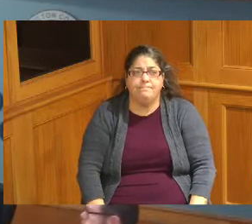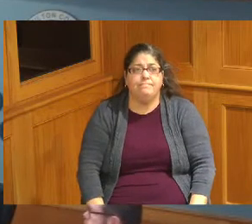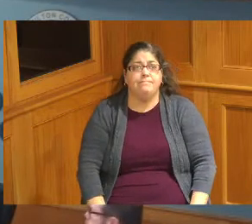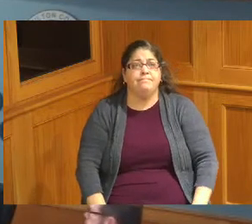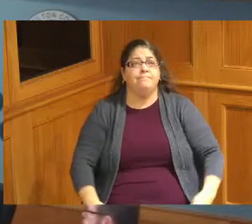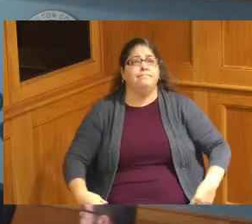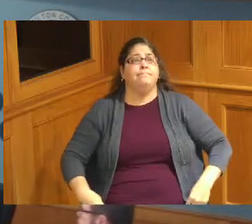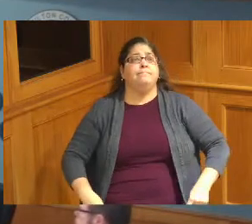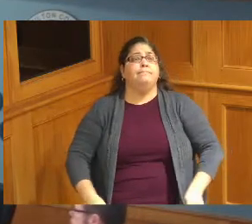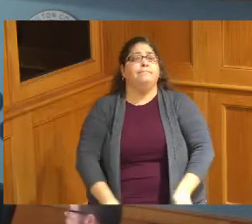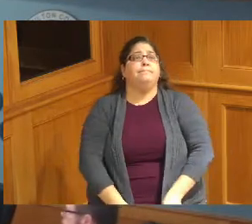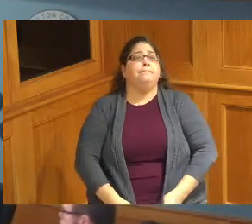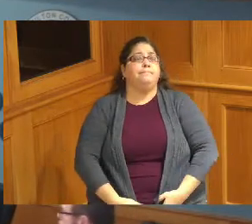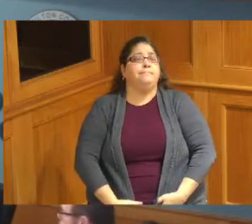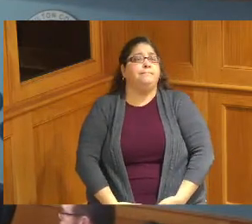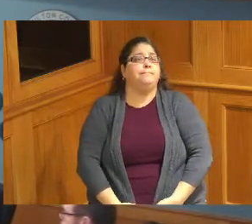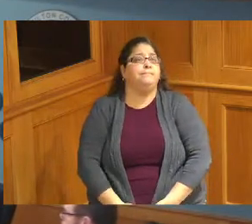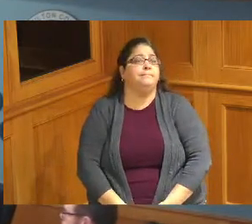And